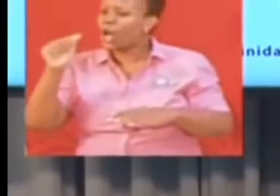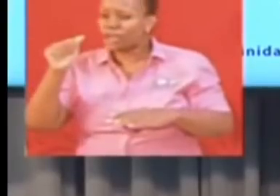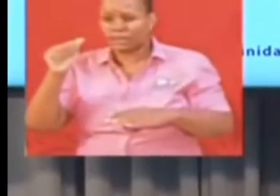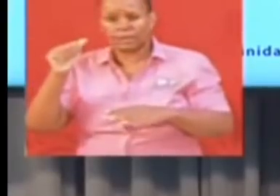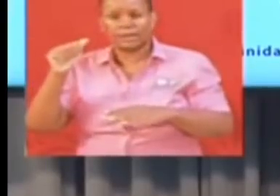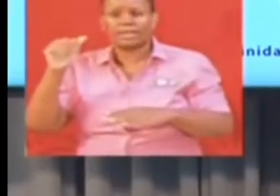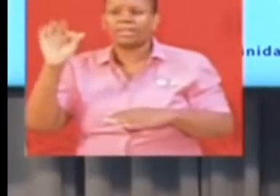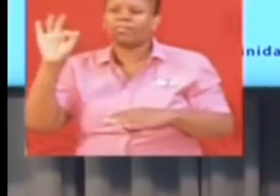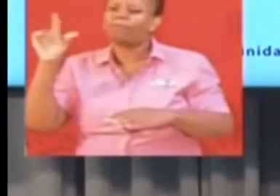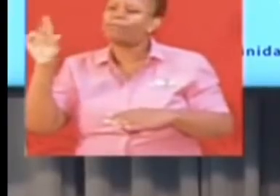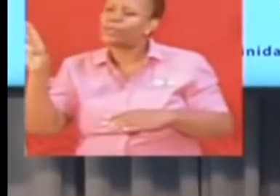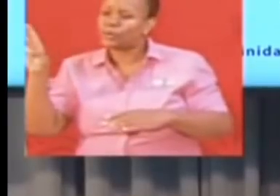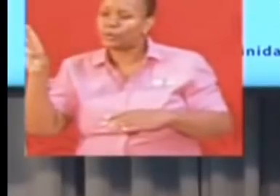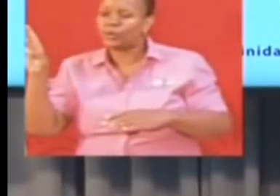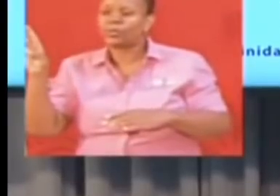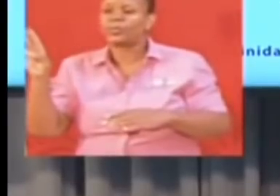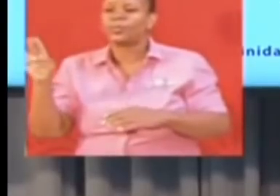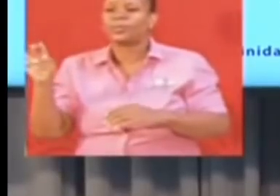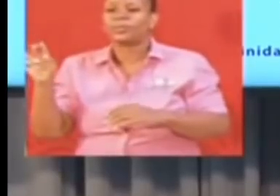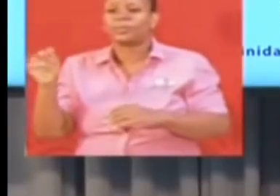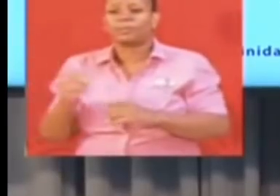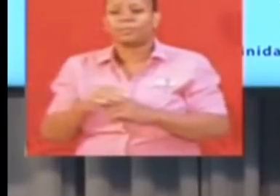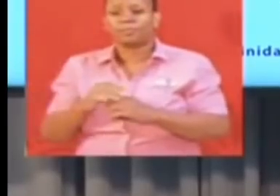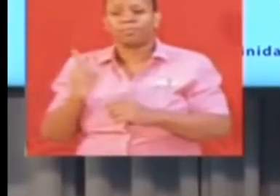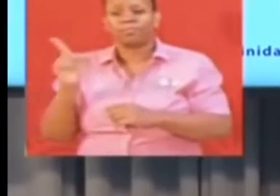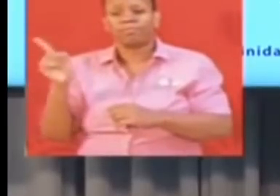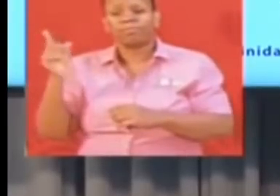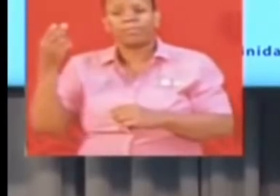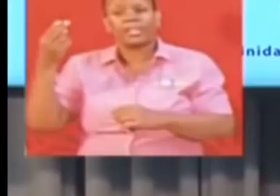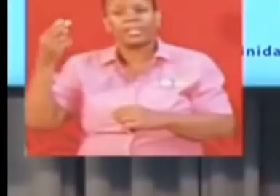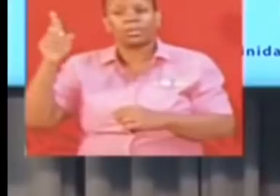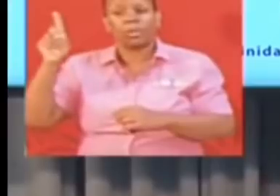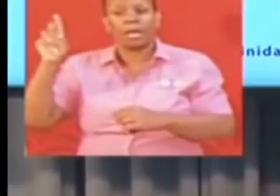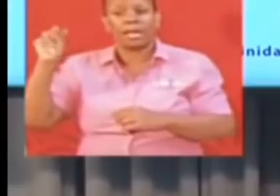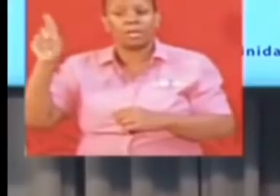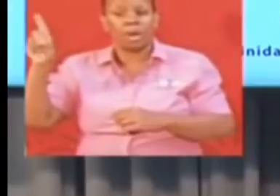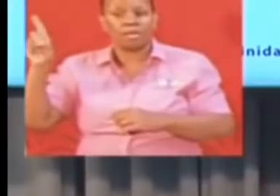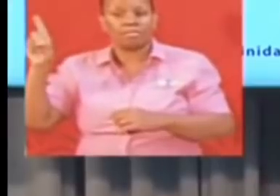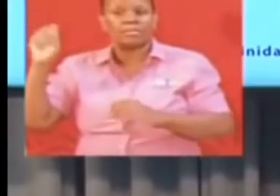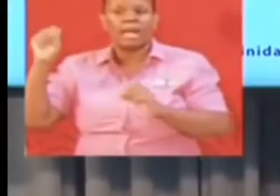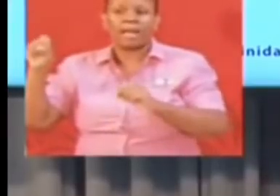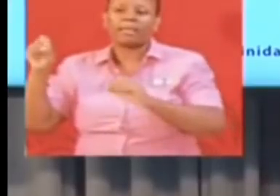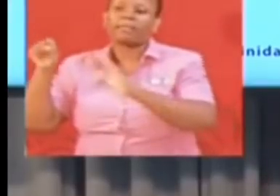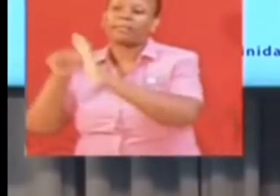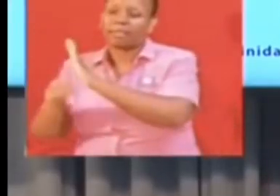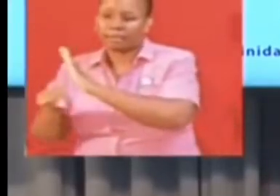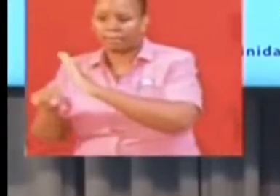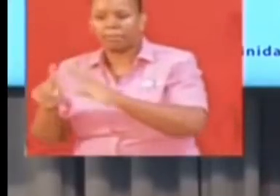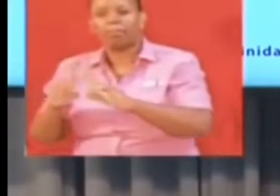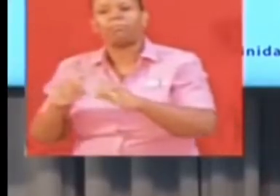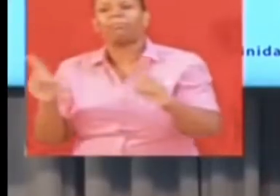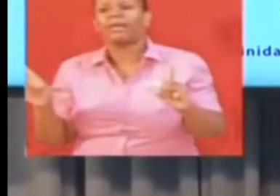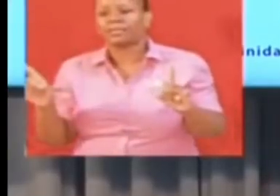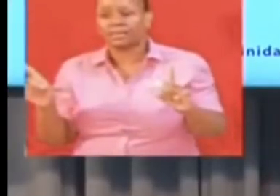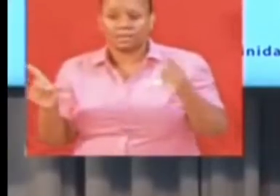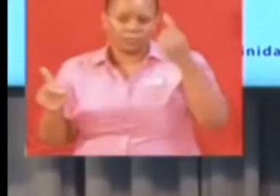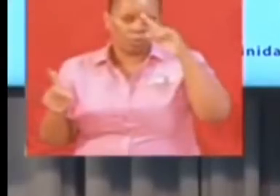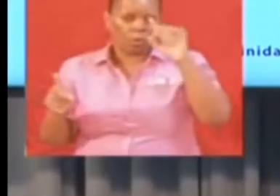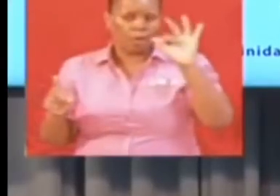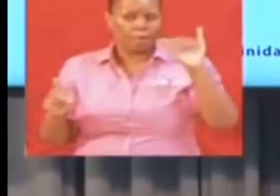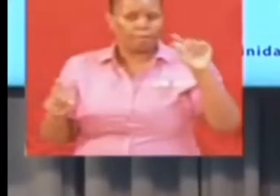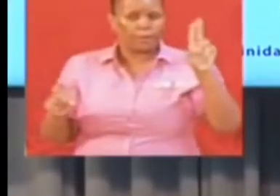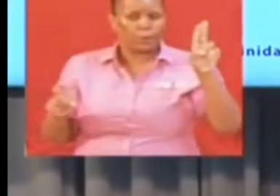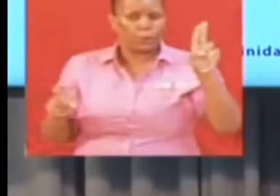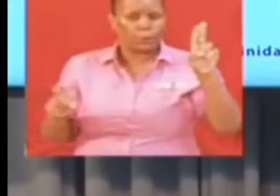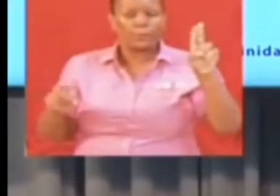deadly, but not against the common sniffles, the common cold. Okay? So we are, in fact, in possession of